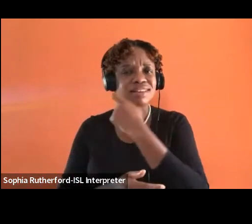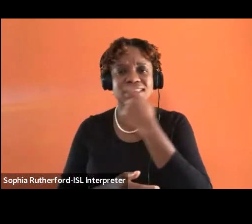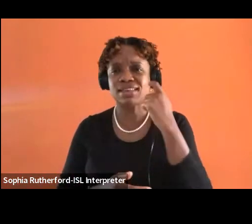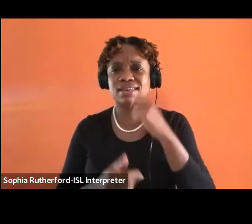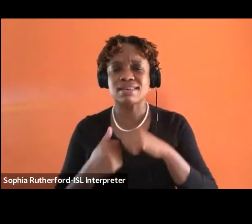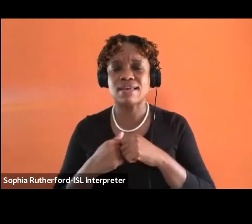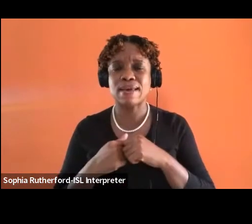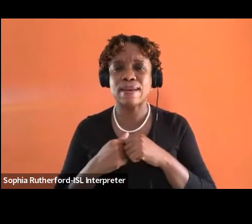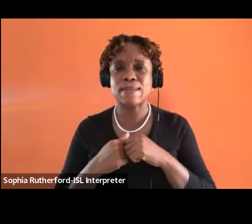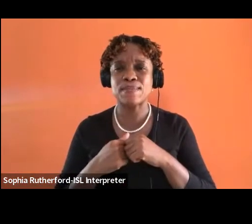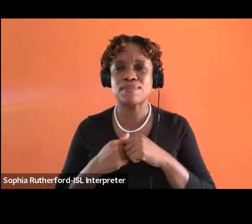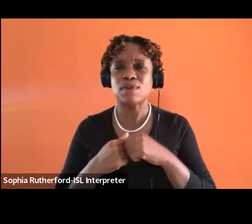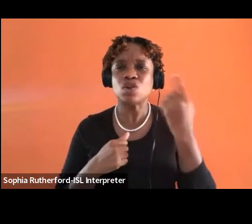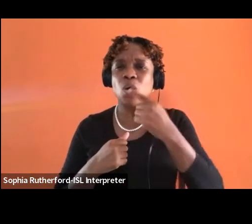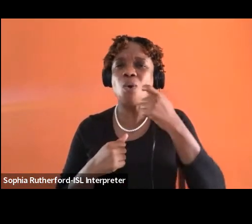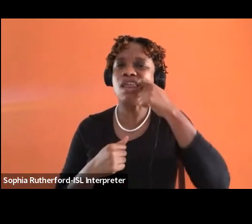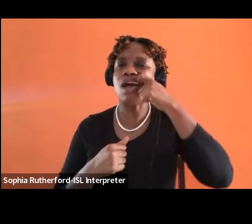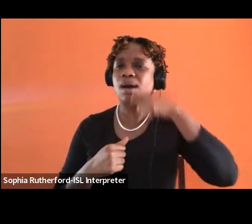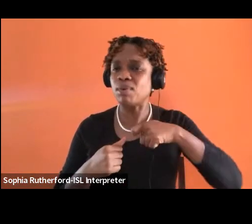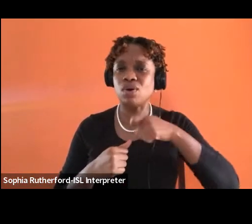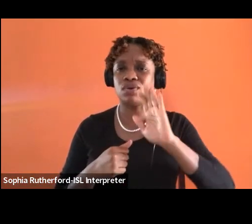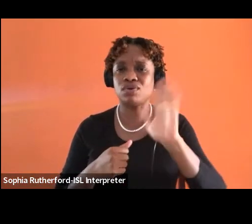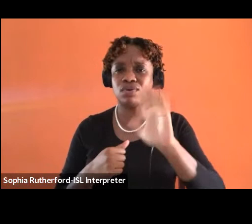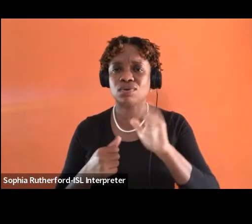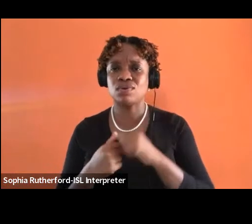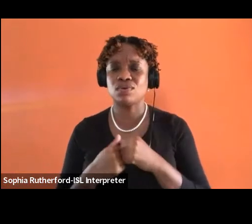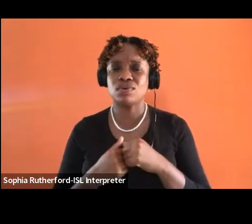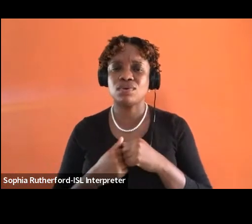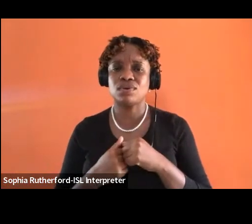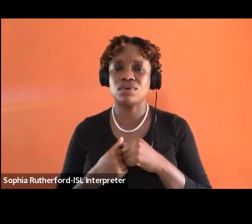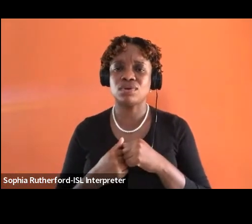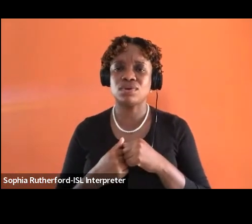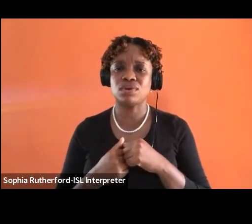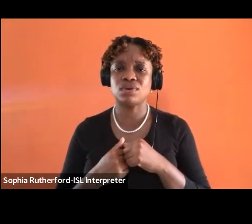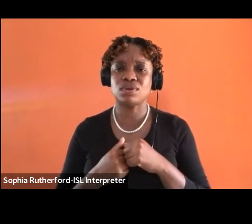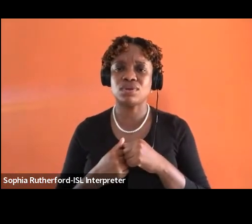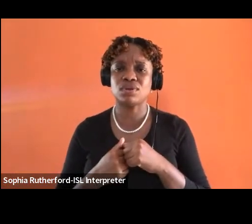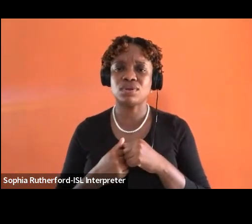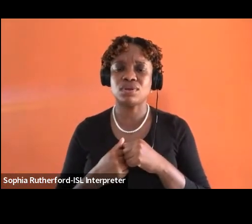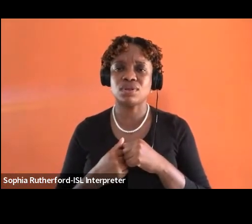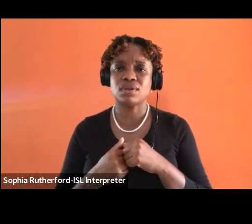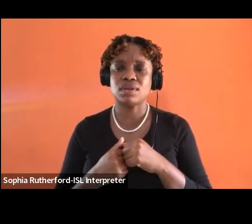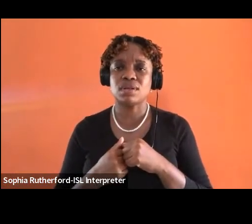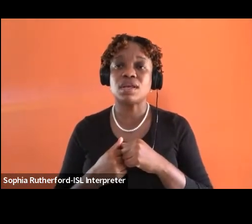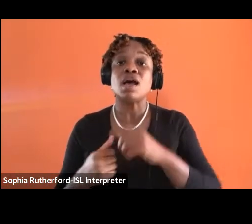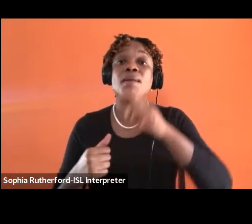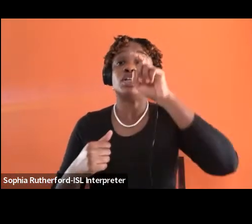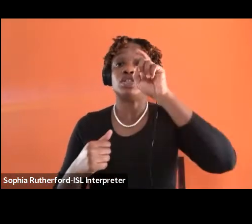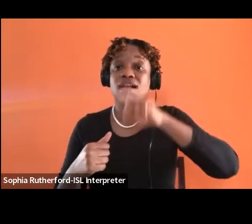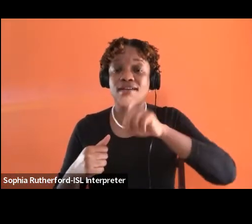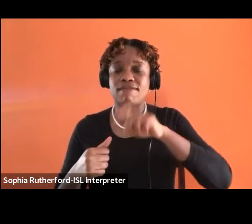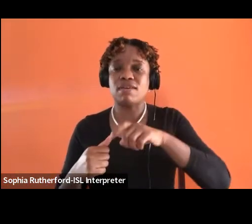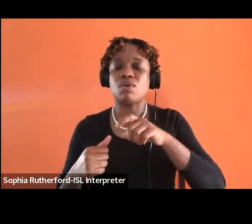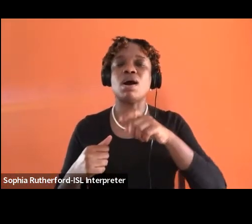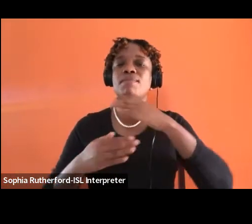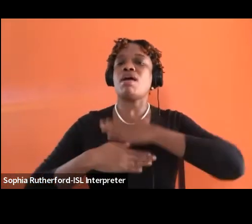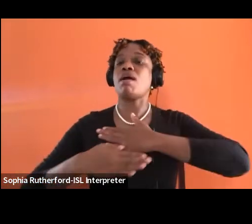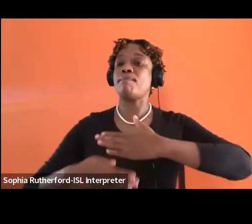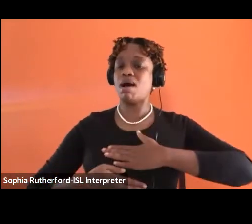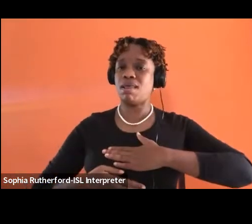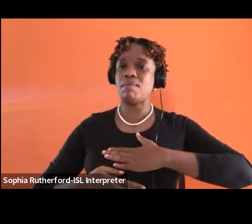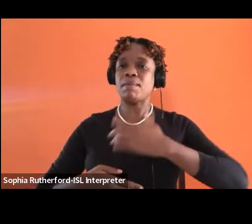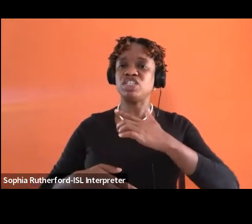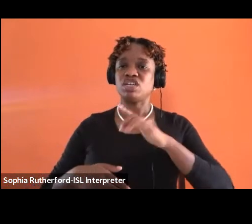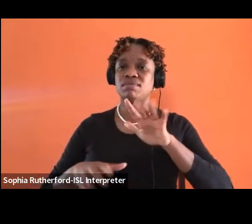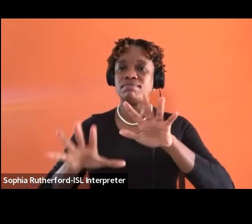as you say, as you mentioned, thank you very much, that she has to do anesthetic because of the movement in her body. She doesn't settle on her